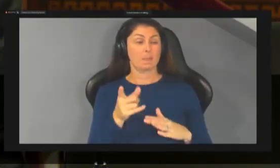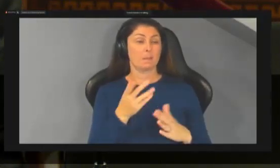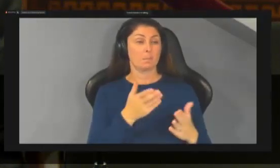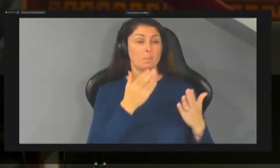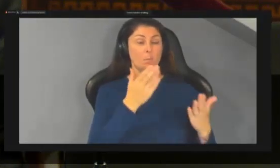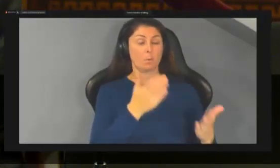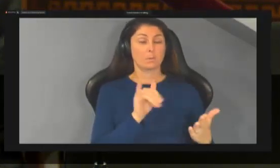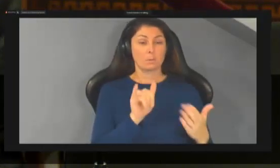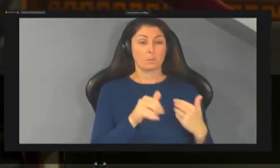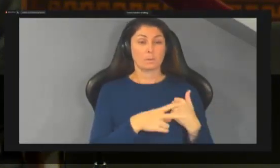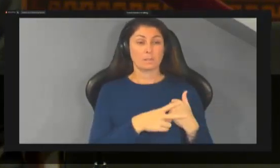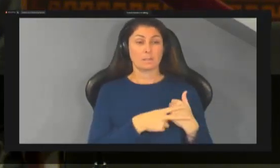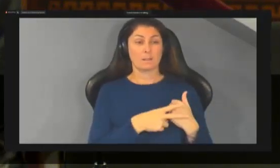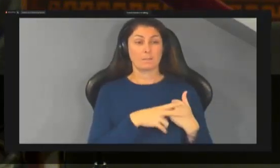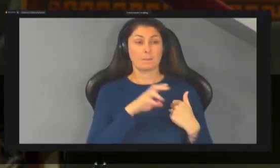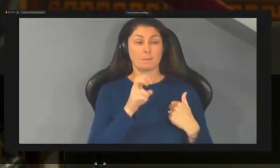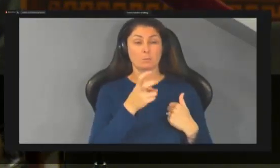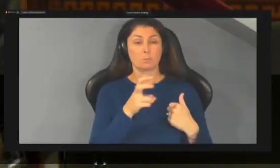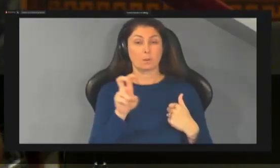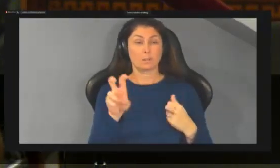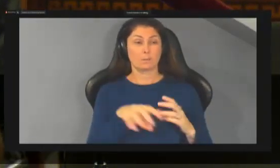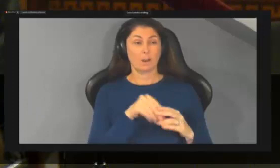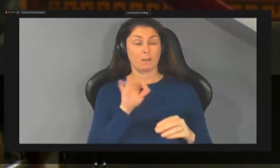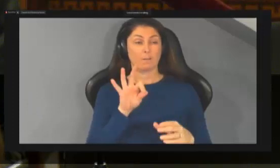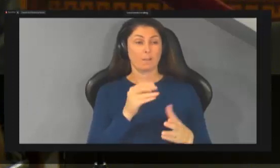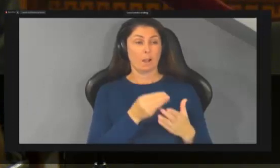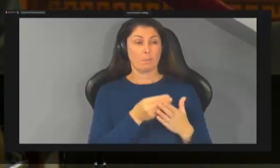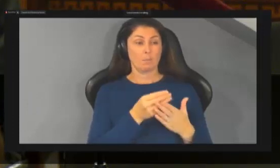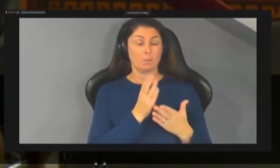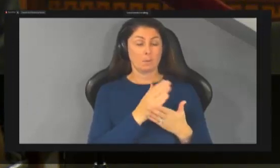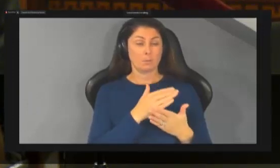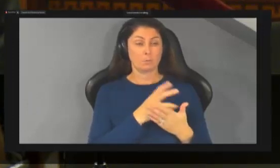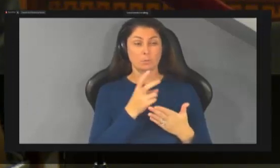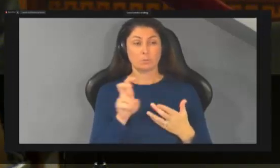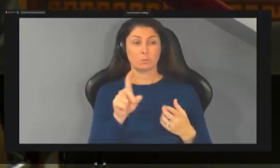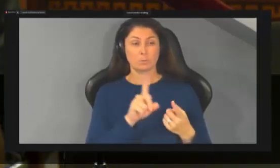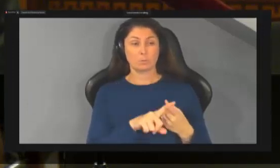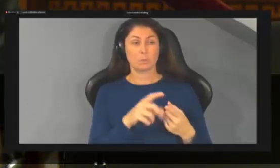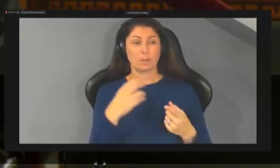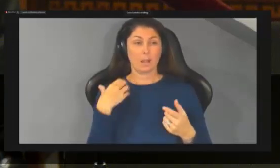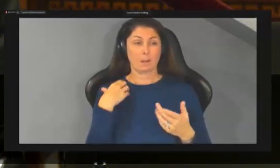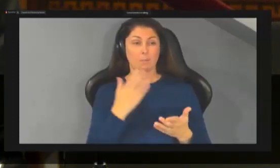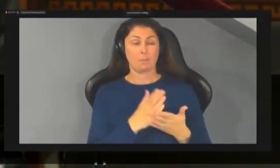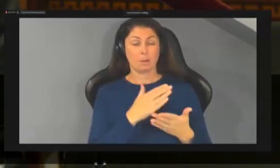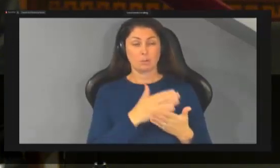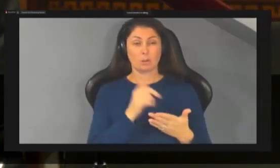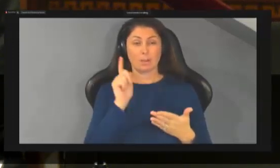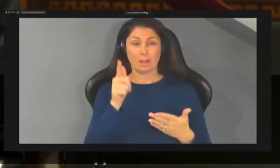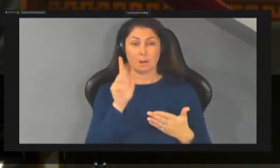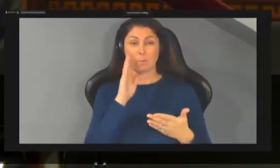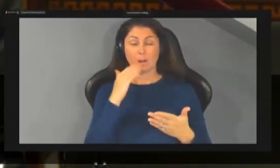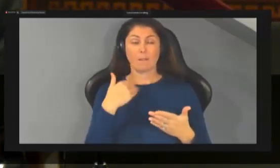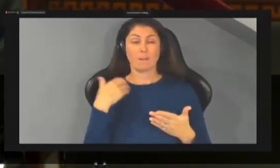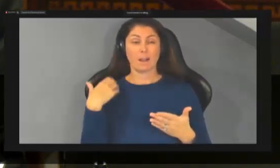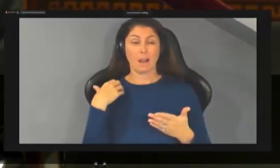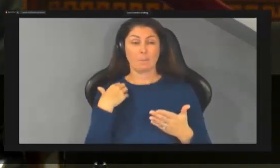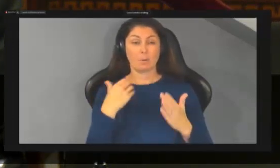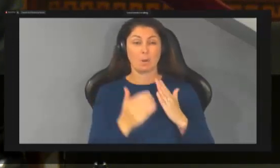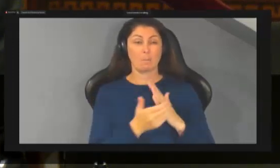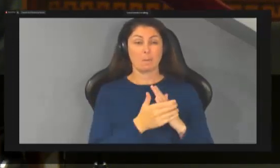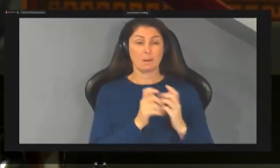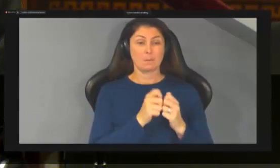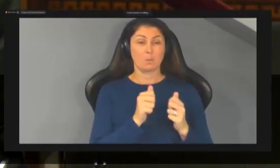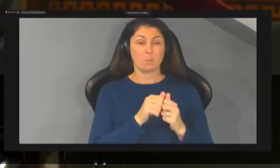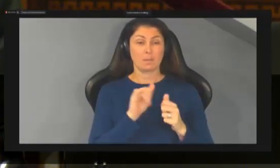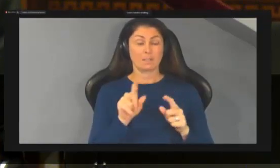those savings be transferred out of the operating budget to go into the capital budget. And later on, there will be a capital amendment with the same dollar amounts